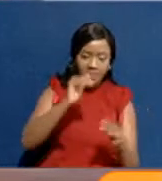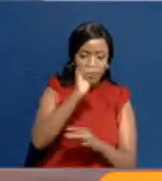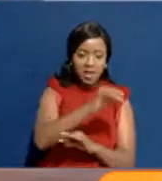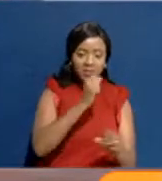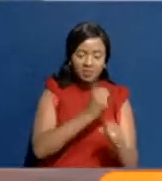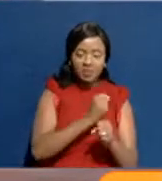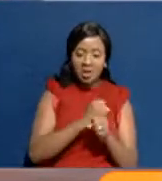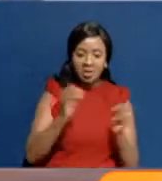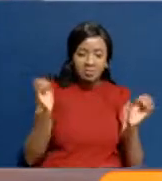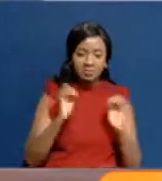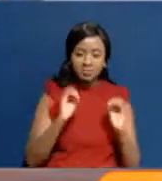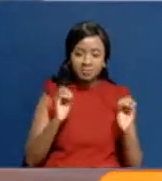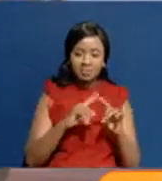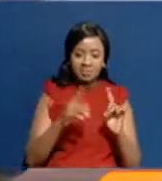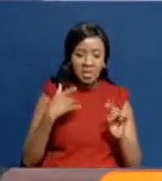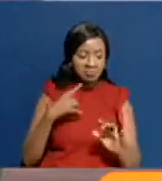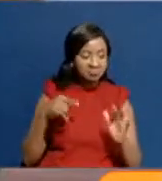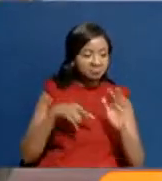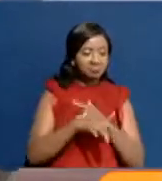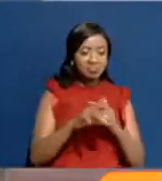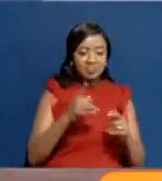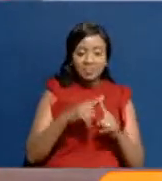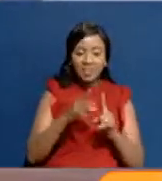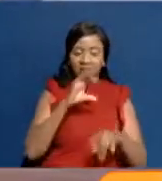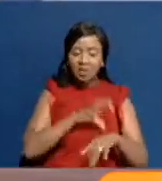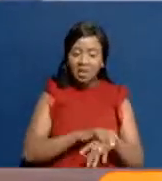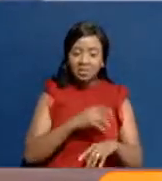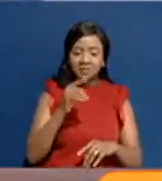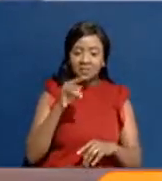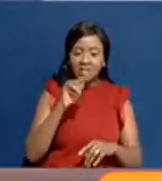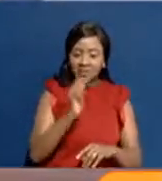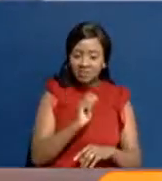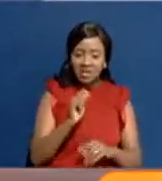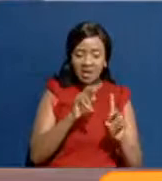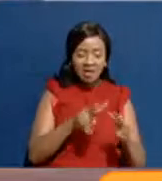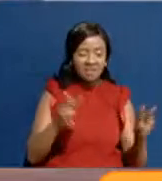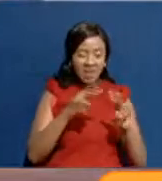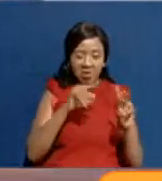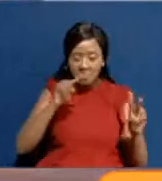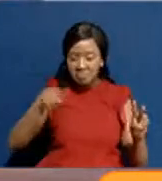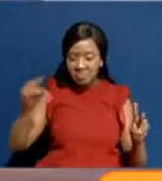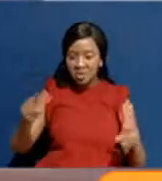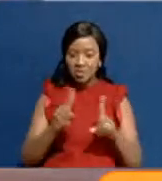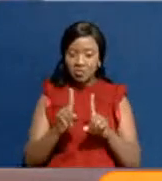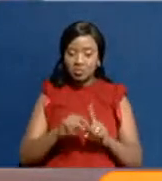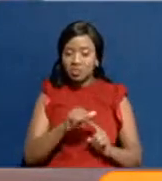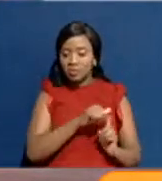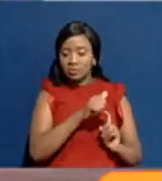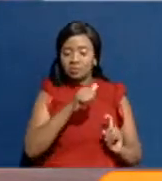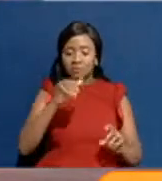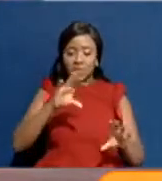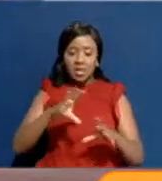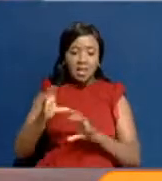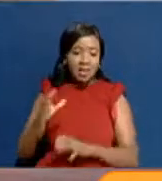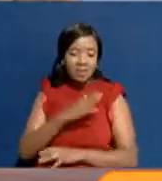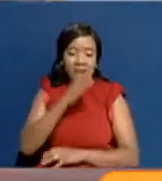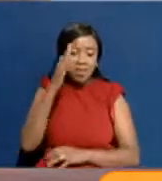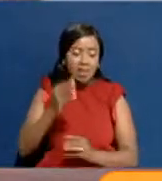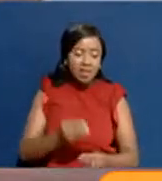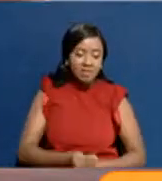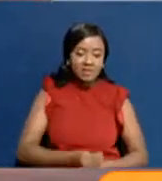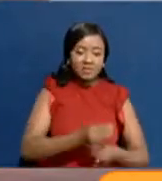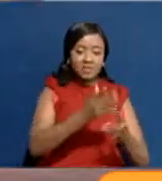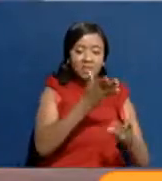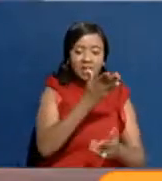one. And voila, he walked away with a tender worth billions of shillings. There were other companies that had never supplied any